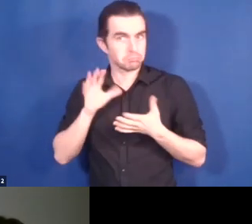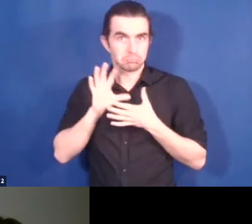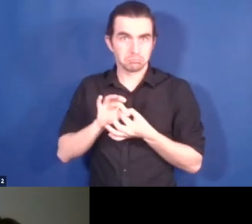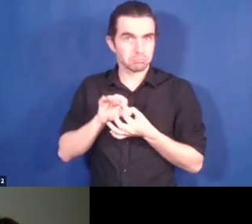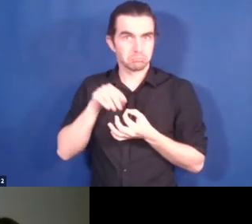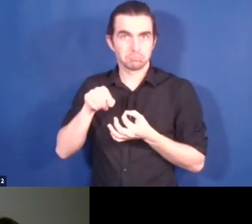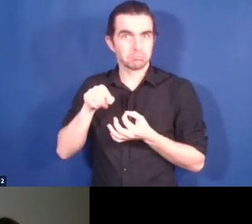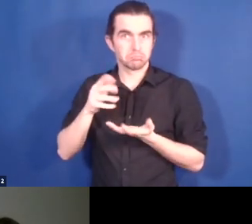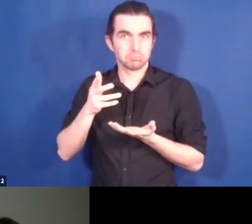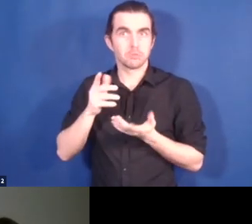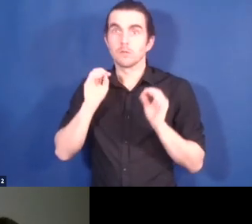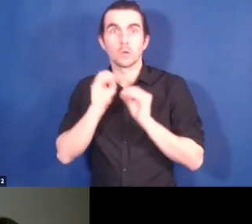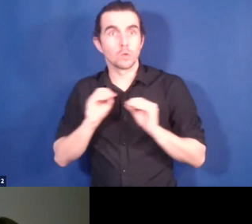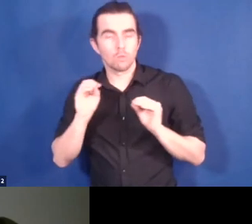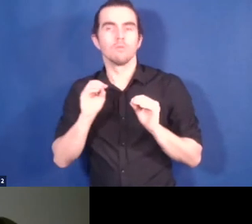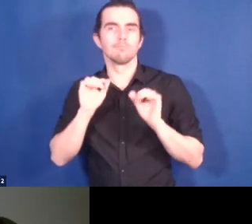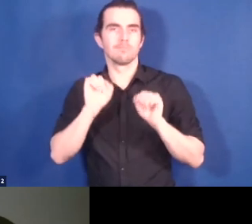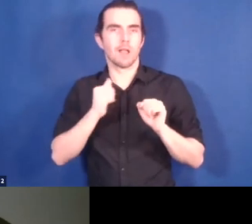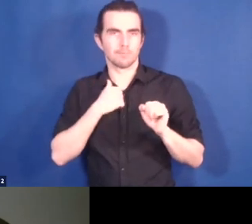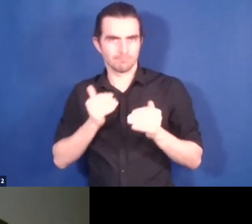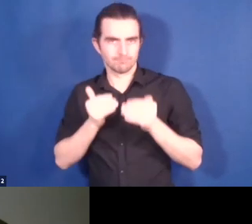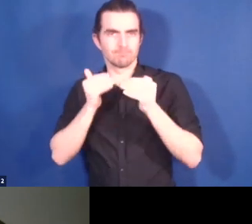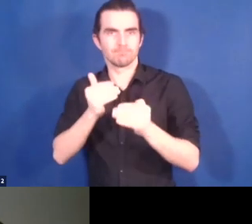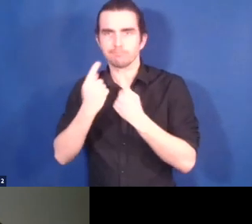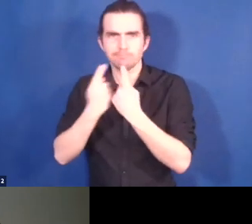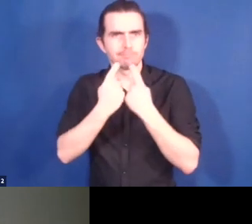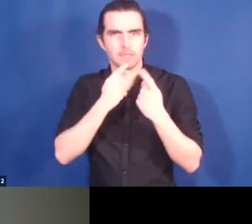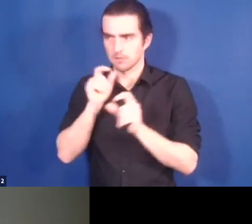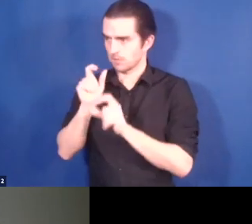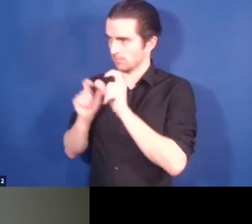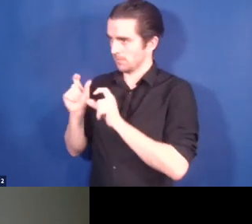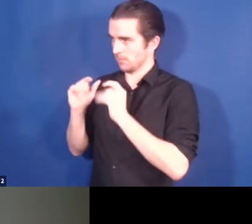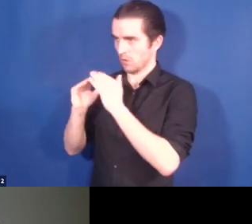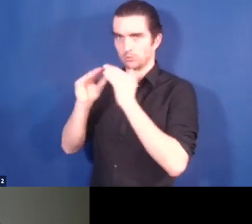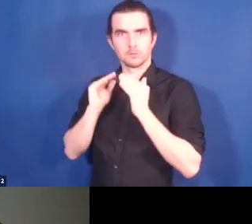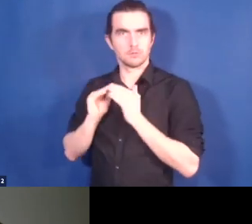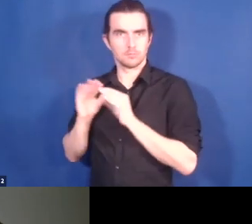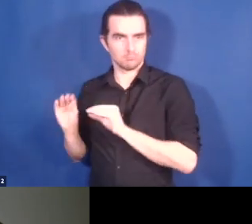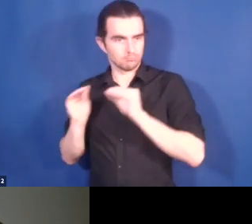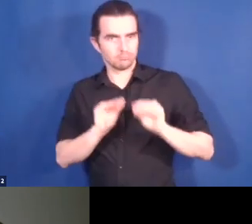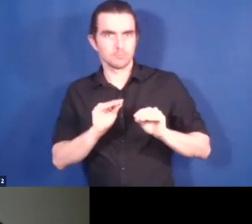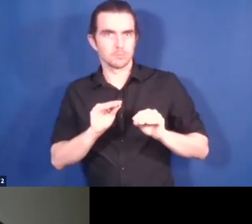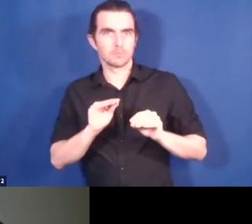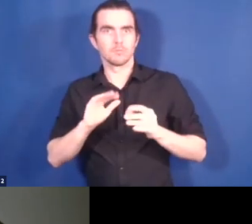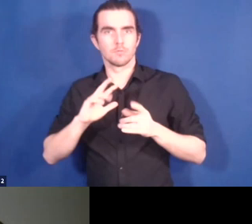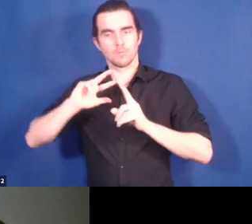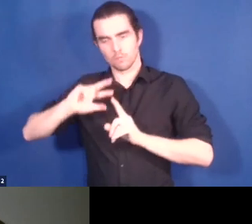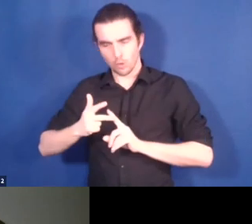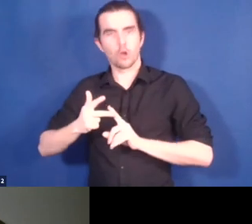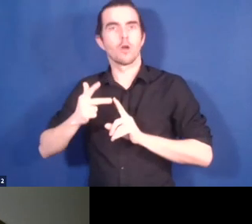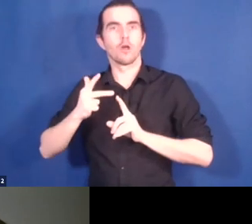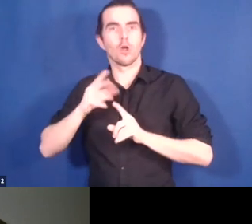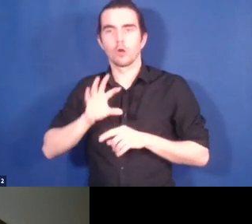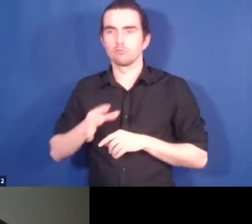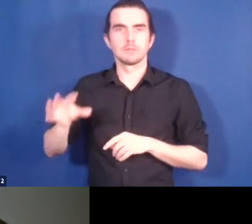to VolRep, I mean, talking about the micro level for voluntary repatriation, as opposed to the